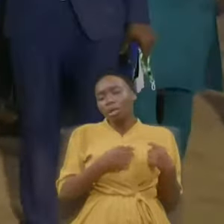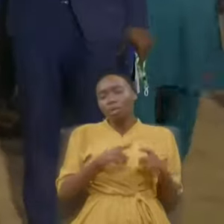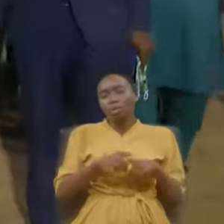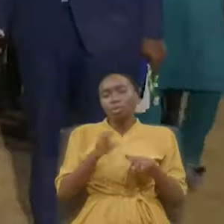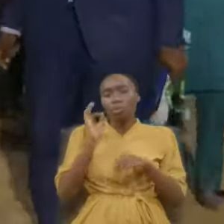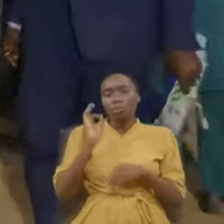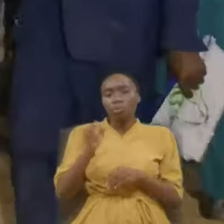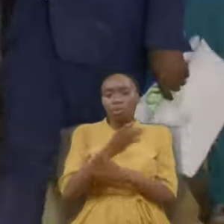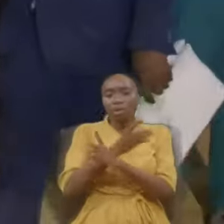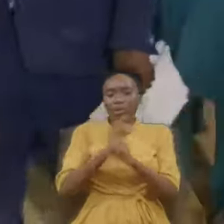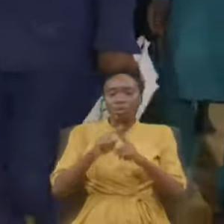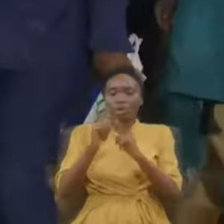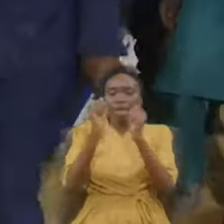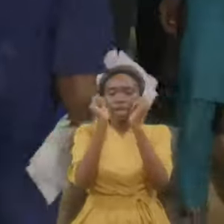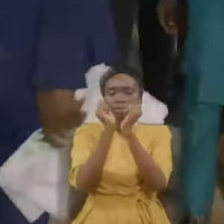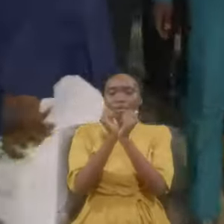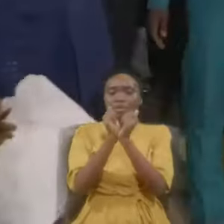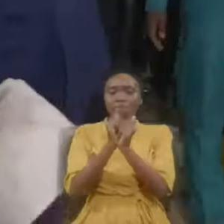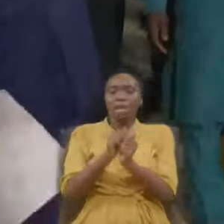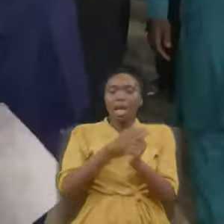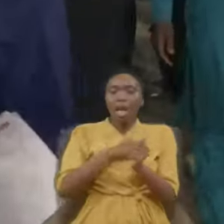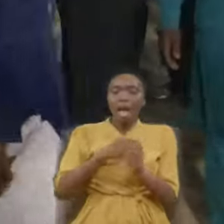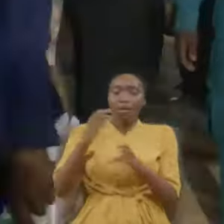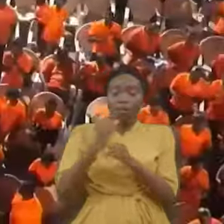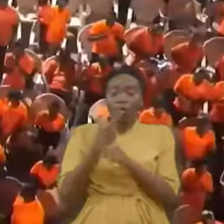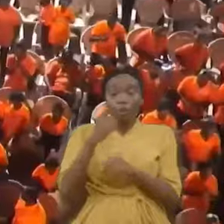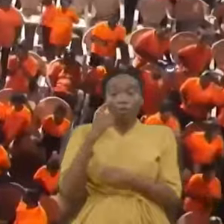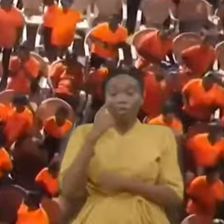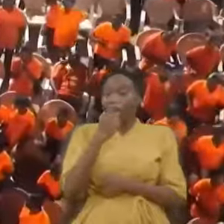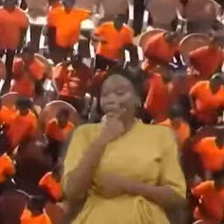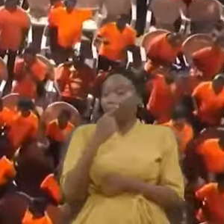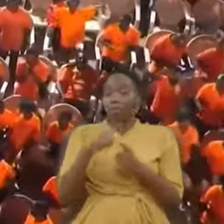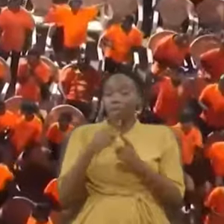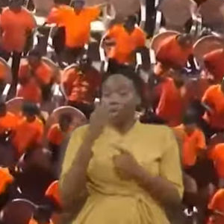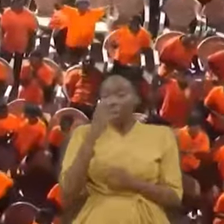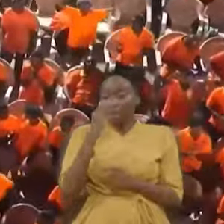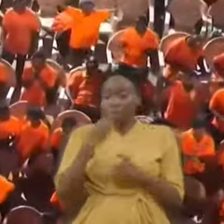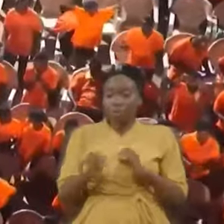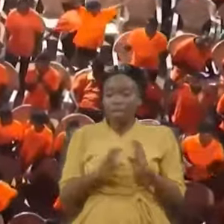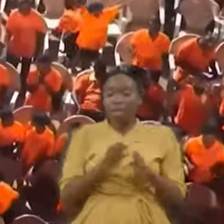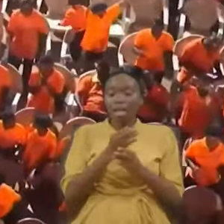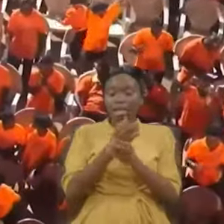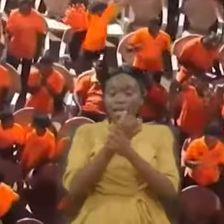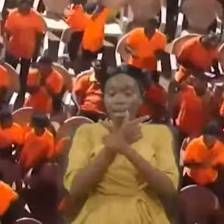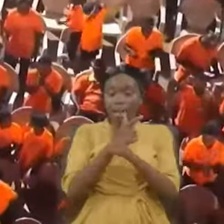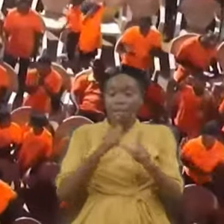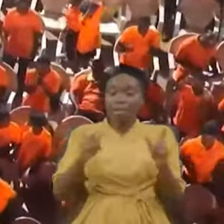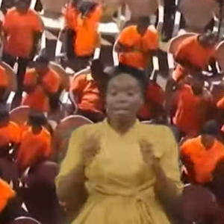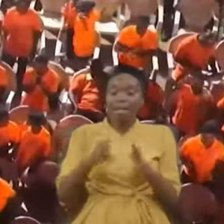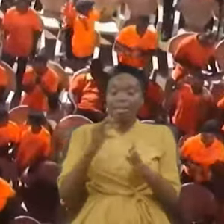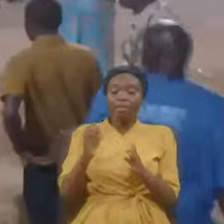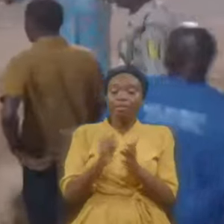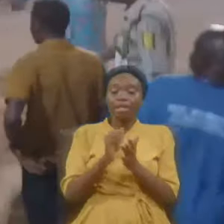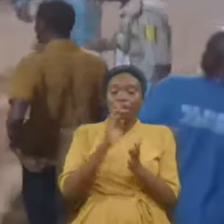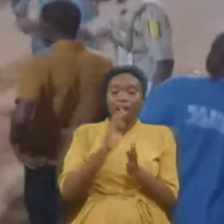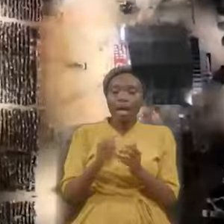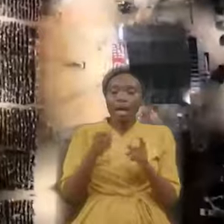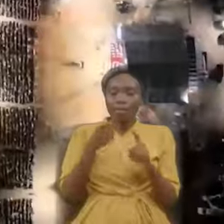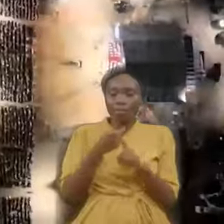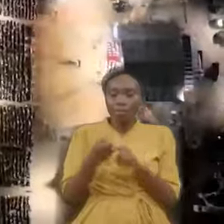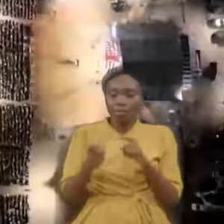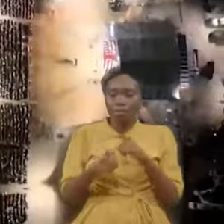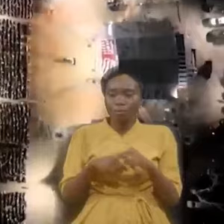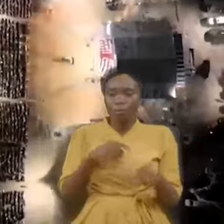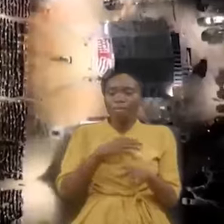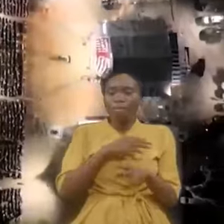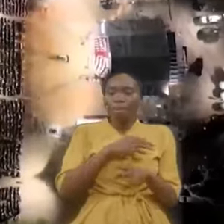preach deliverance to the captives, and recovering of sight to the blind, to set at liberty them that are bruised.